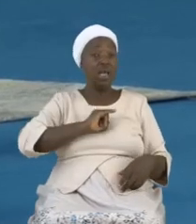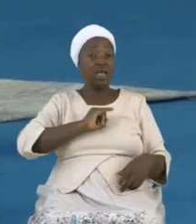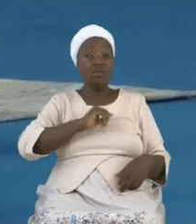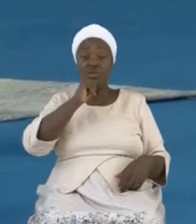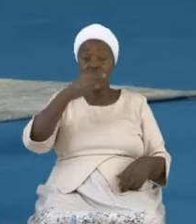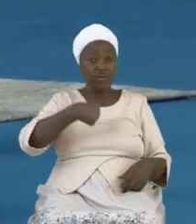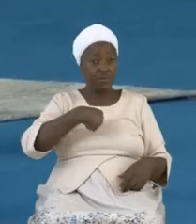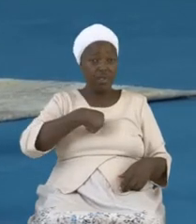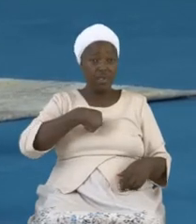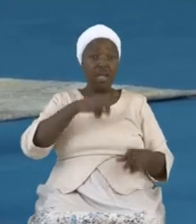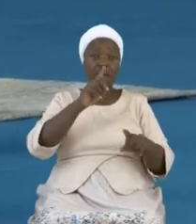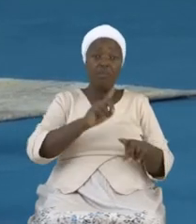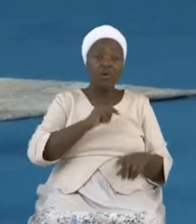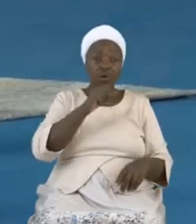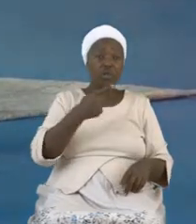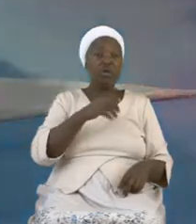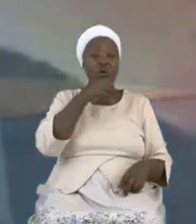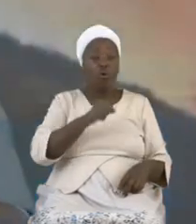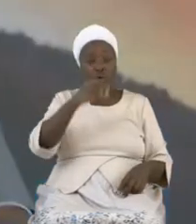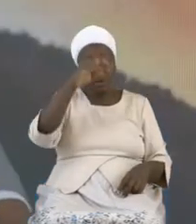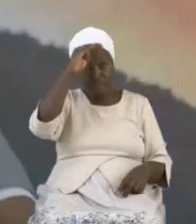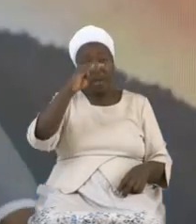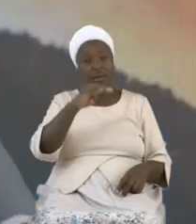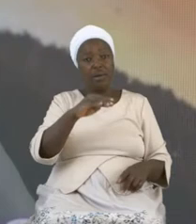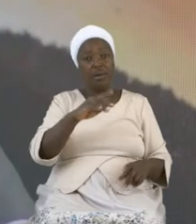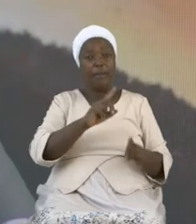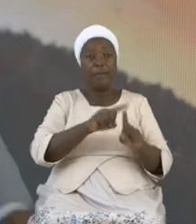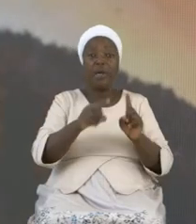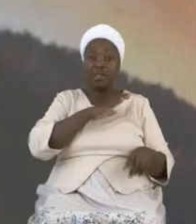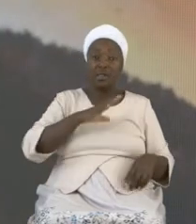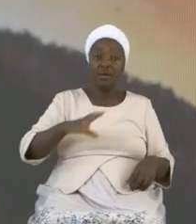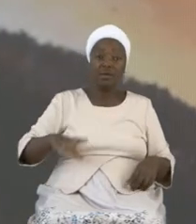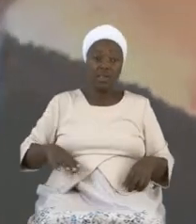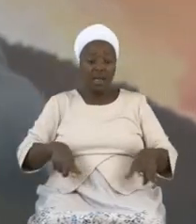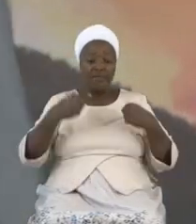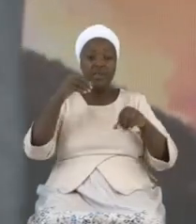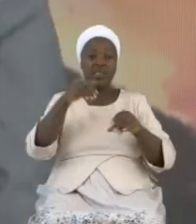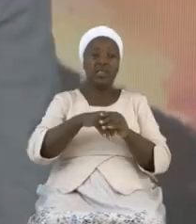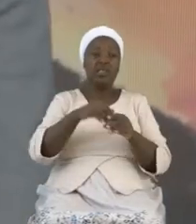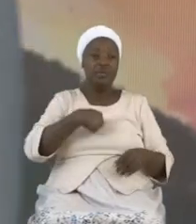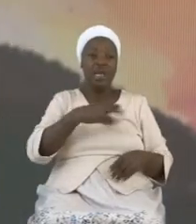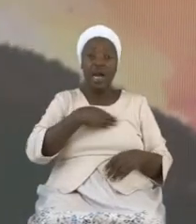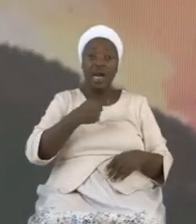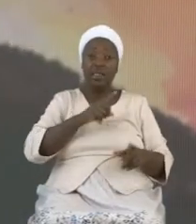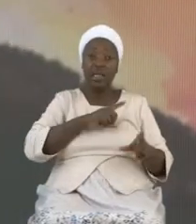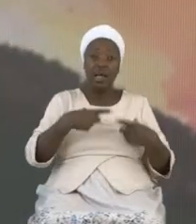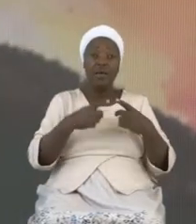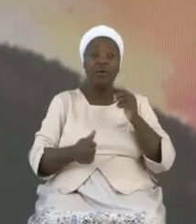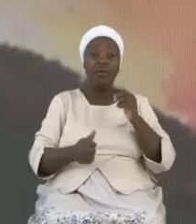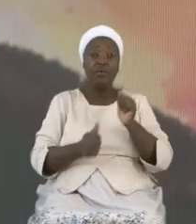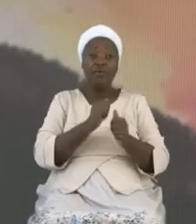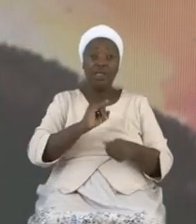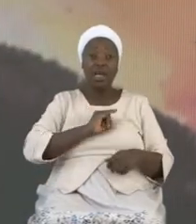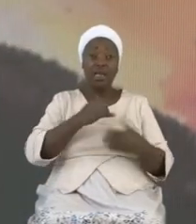old man, but Christ liveth in me. And the life which I now